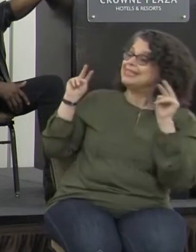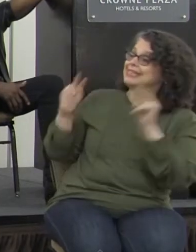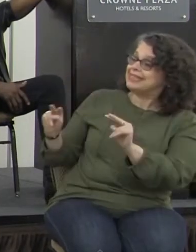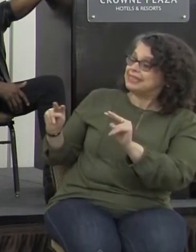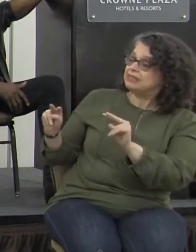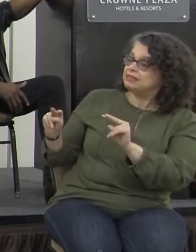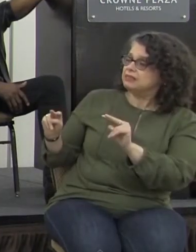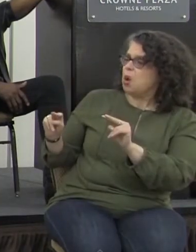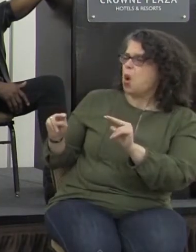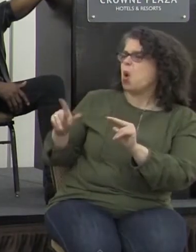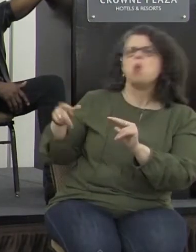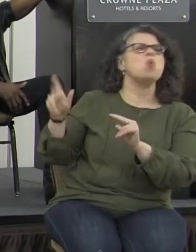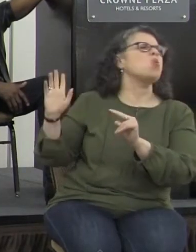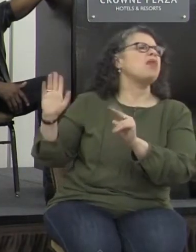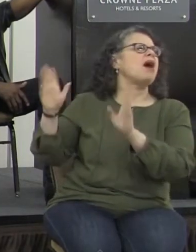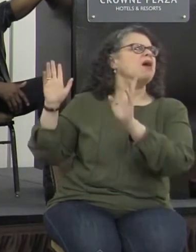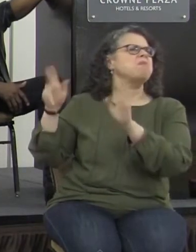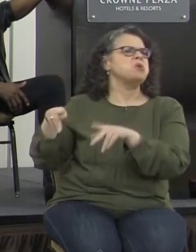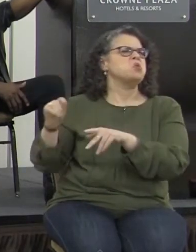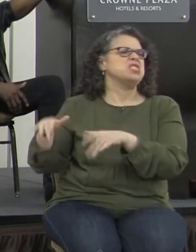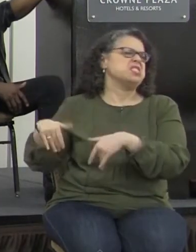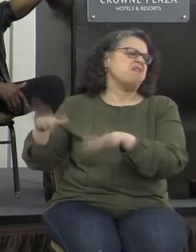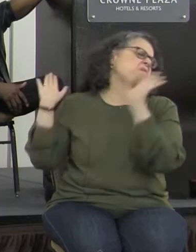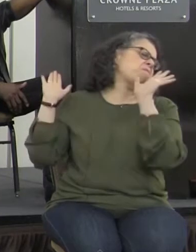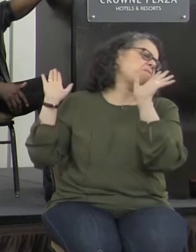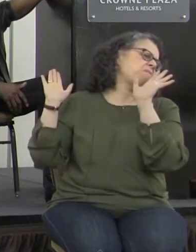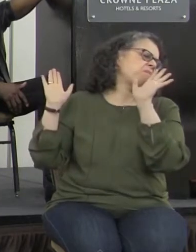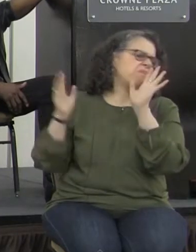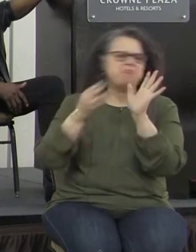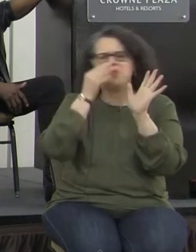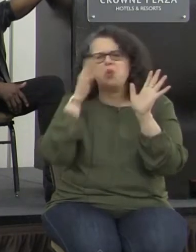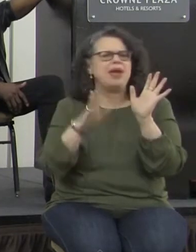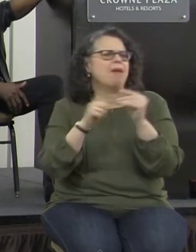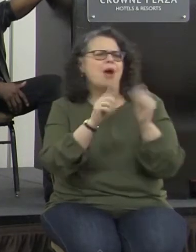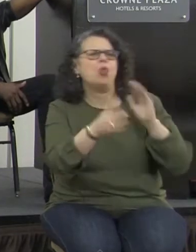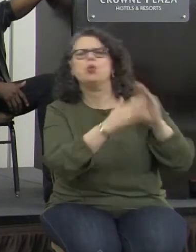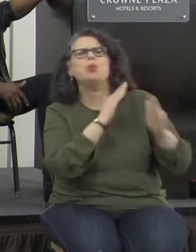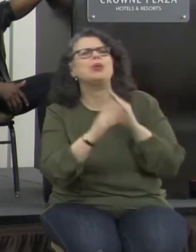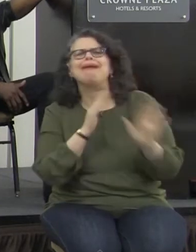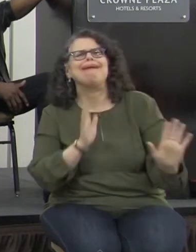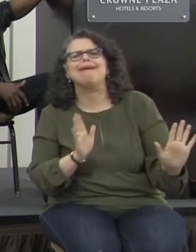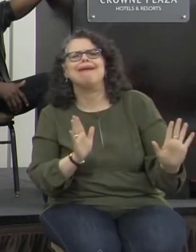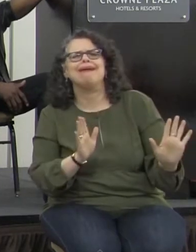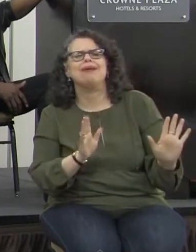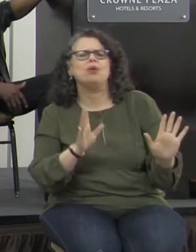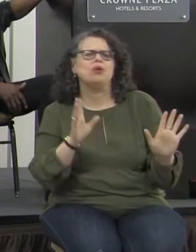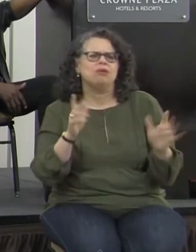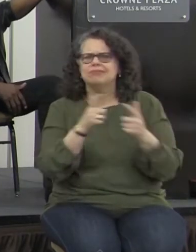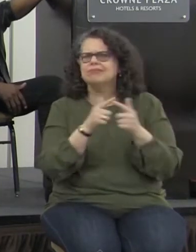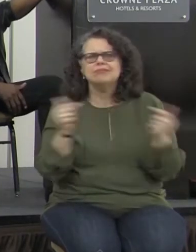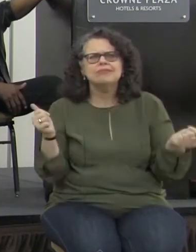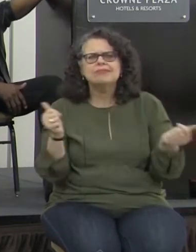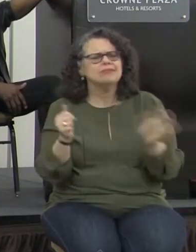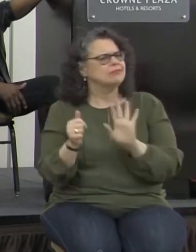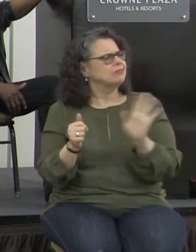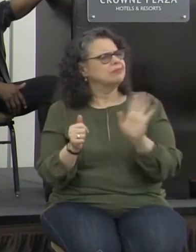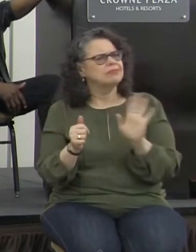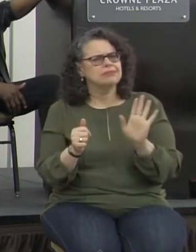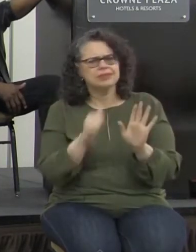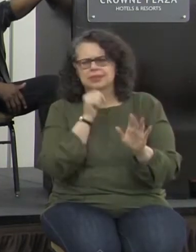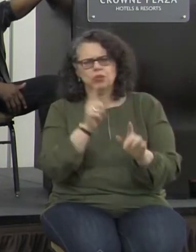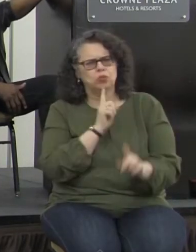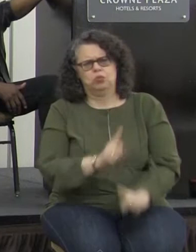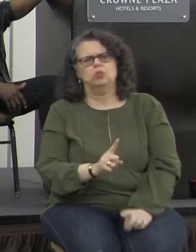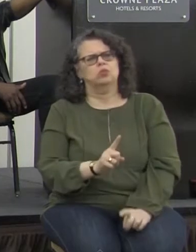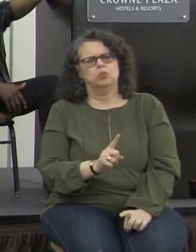as giving up, or not caring about the community, or as such. But it's not